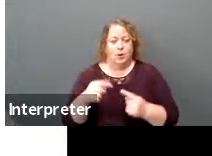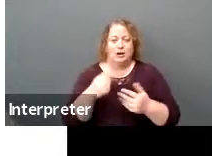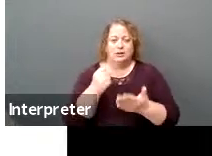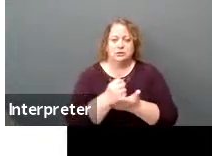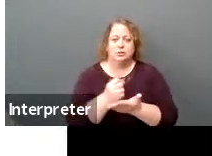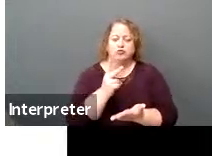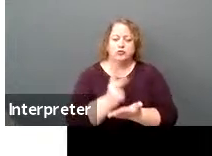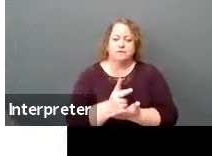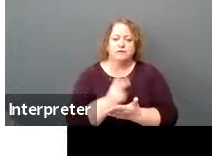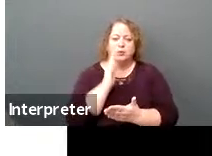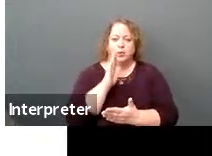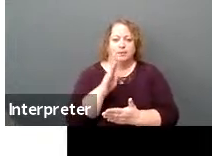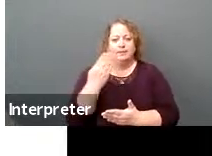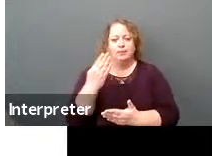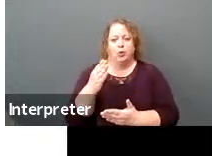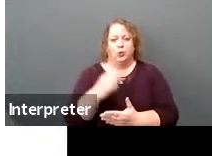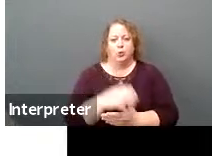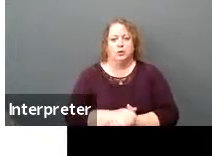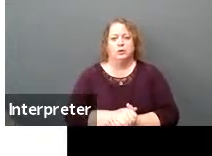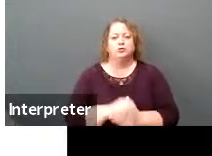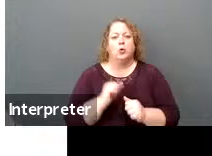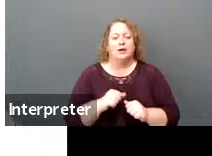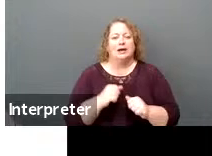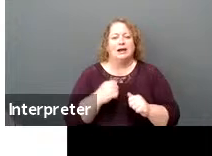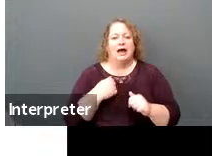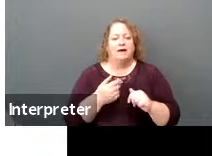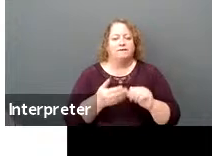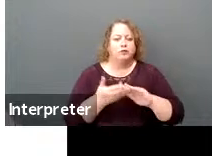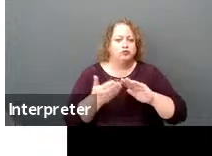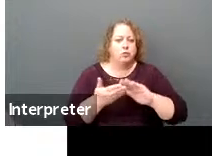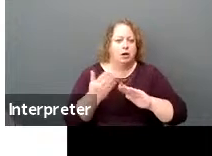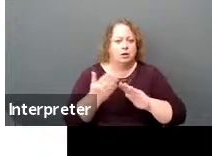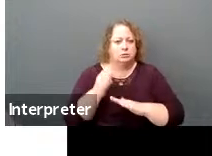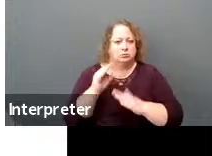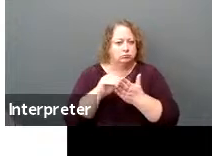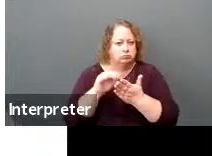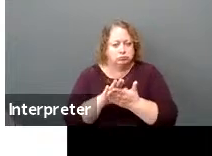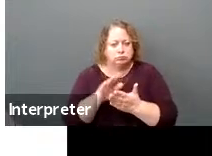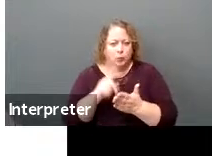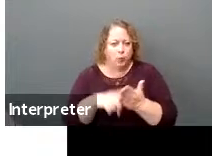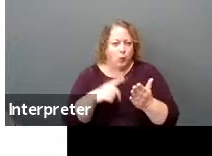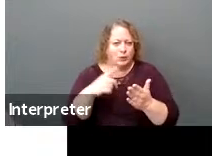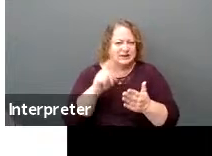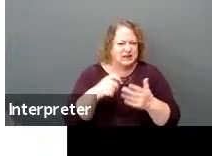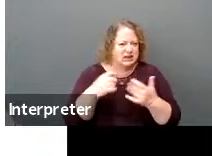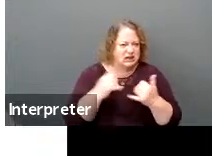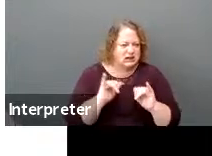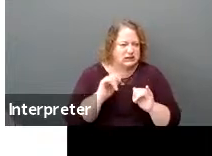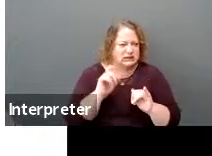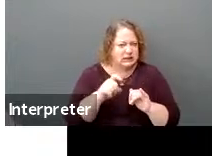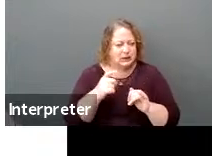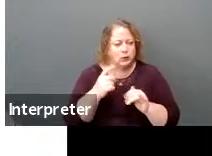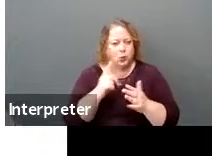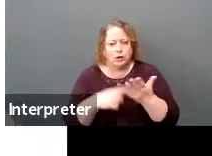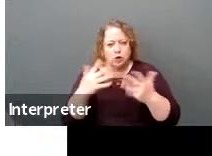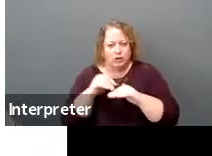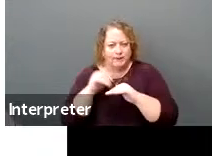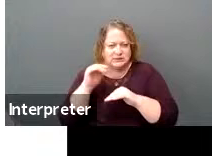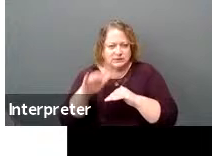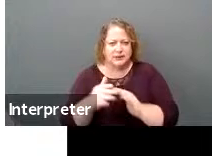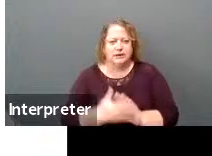it's approved by the auditors, we'll have it blue. So we'll be able to have kind of a running record, a running document of what we still need and what's been submitted.